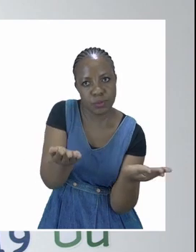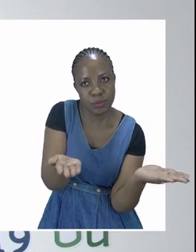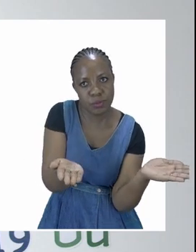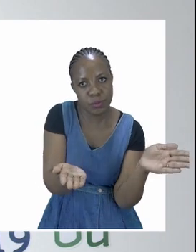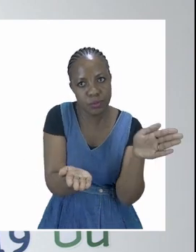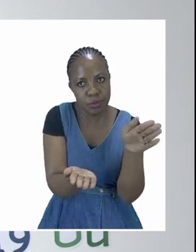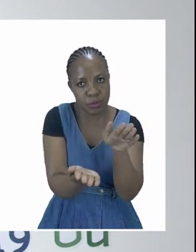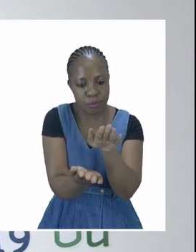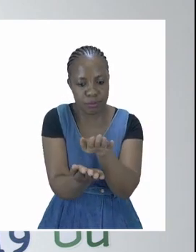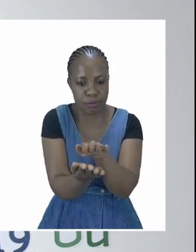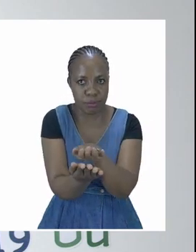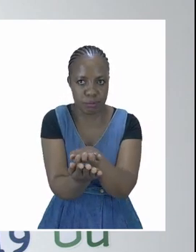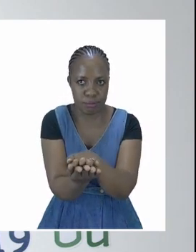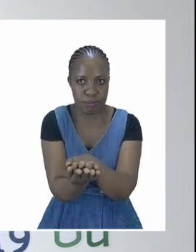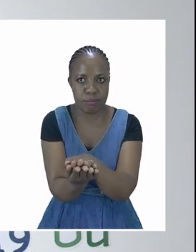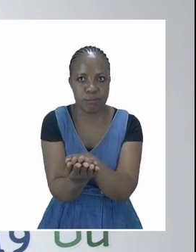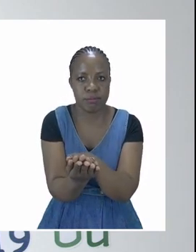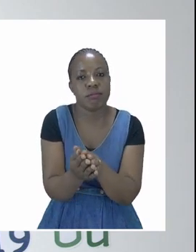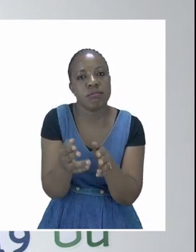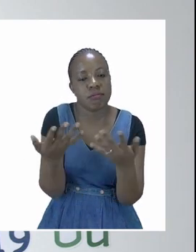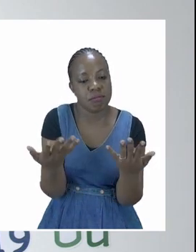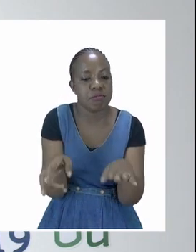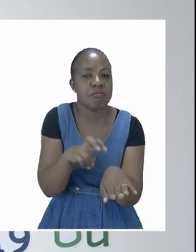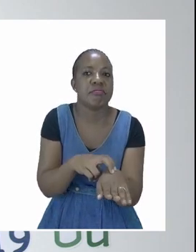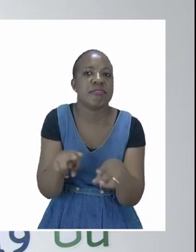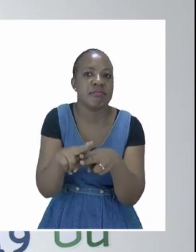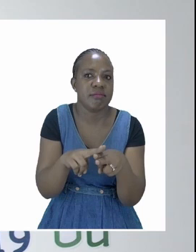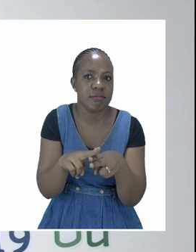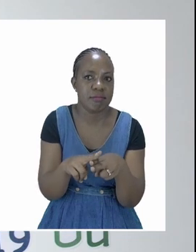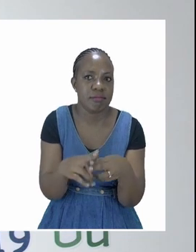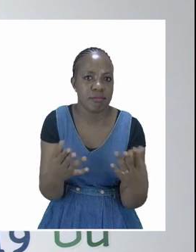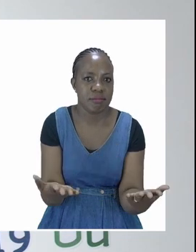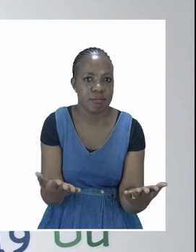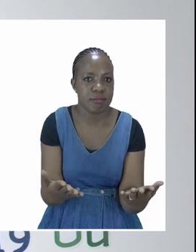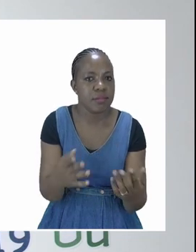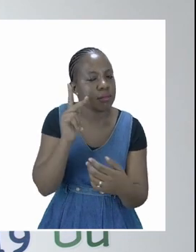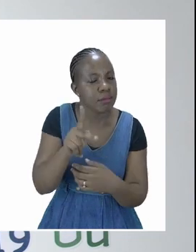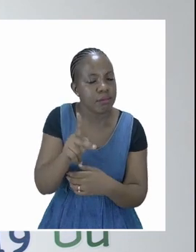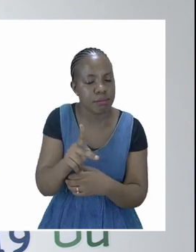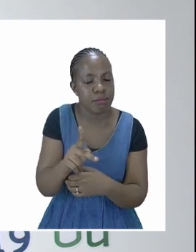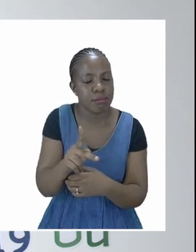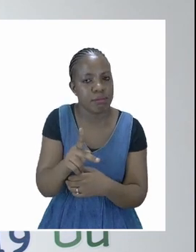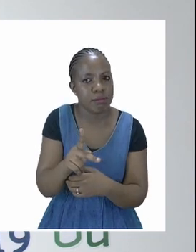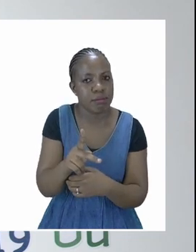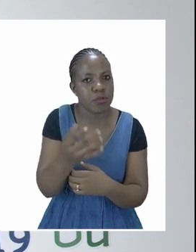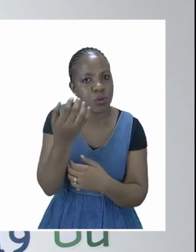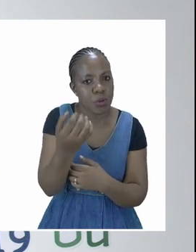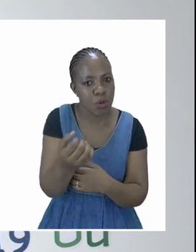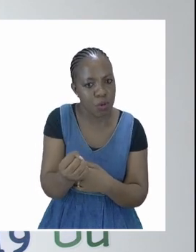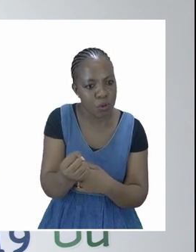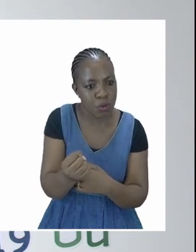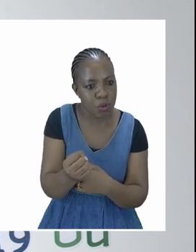it for ready to use. But there is more. We are also available on